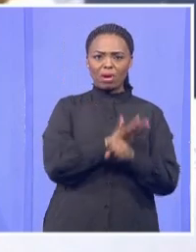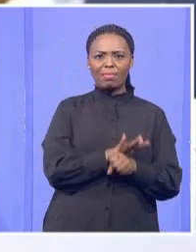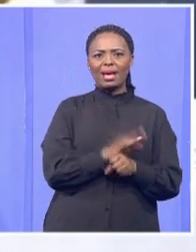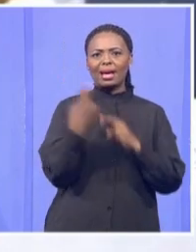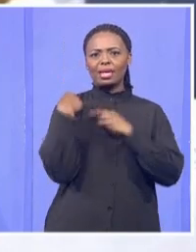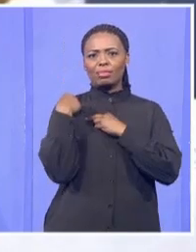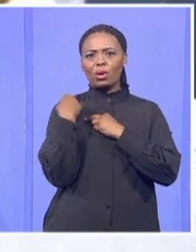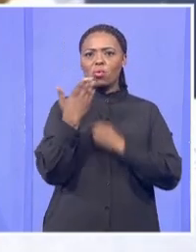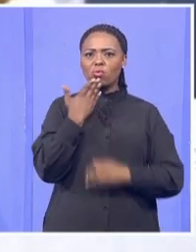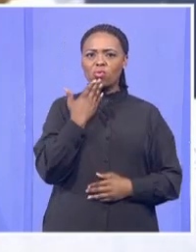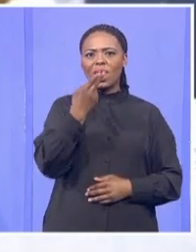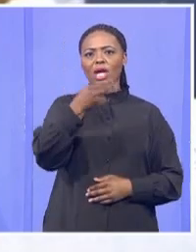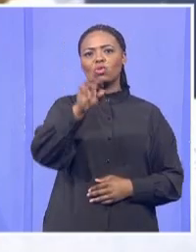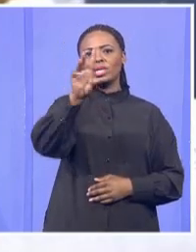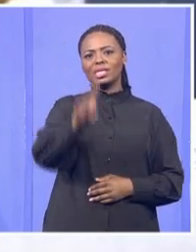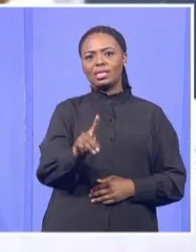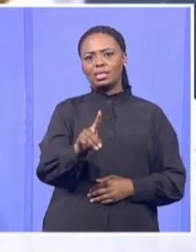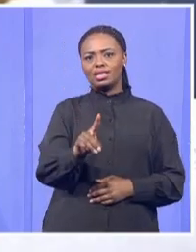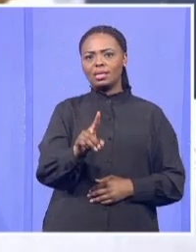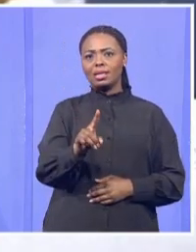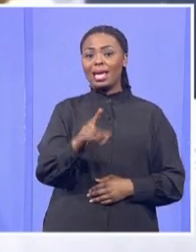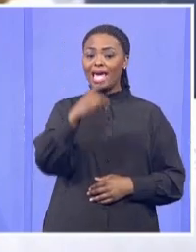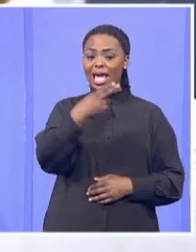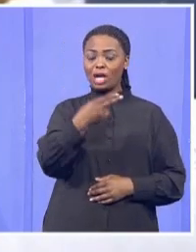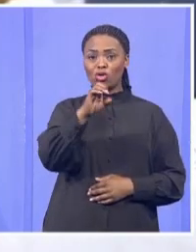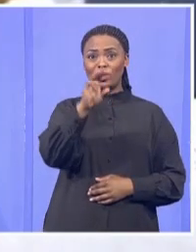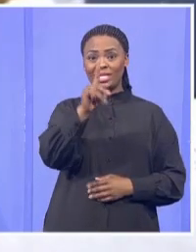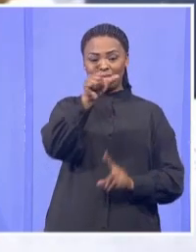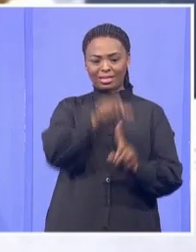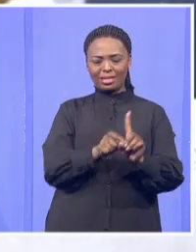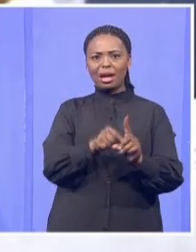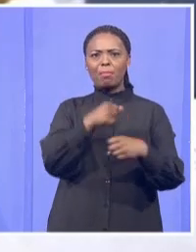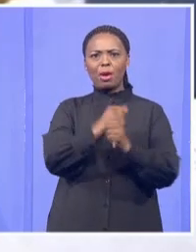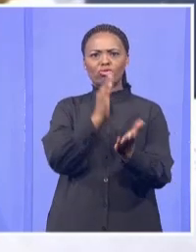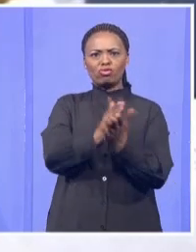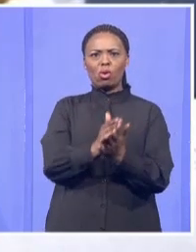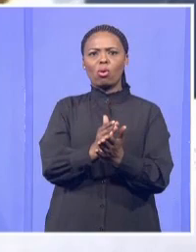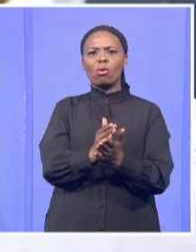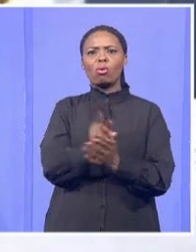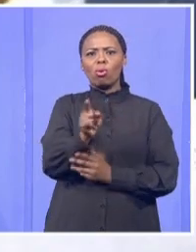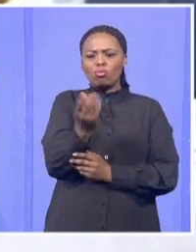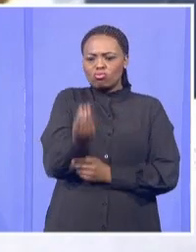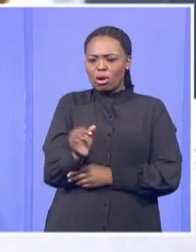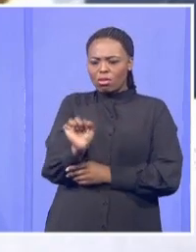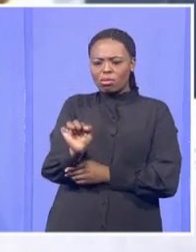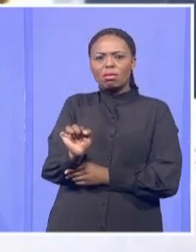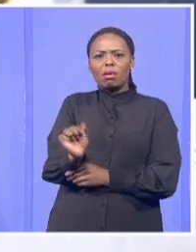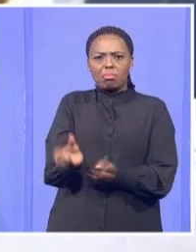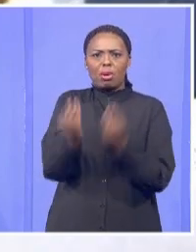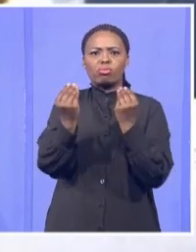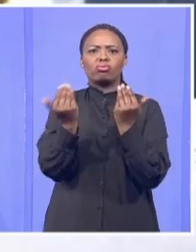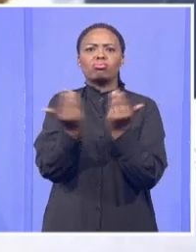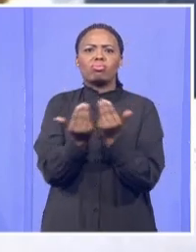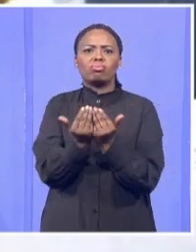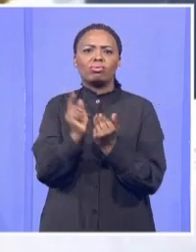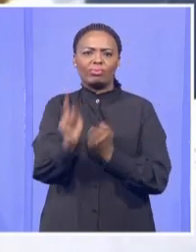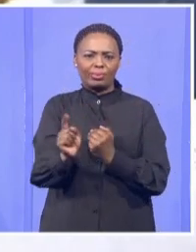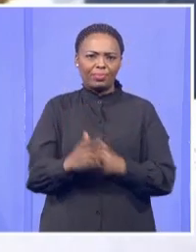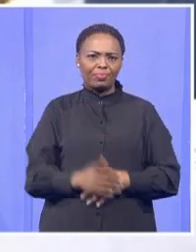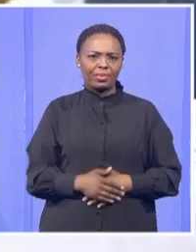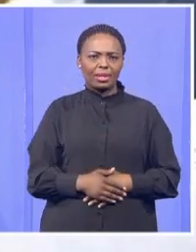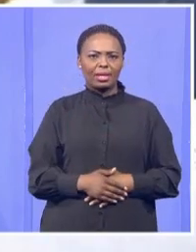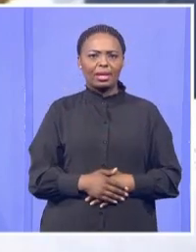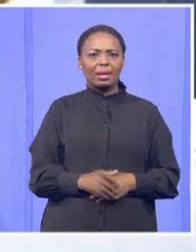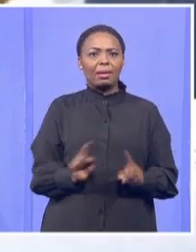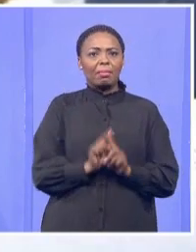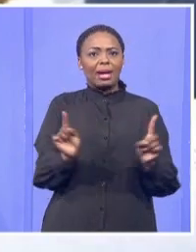now lie with the HOD. And if the parent is not happy with what the HOD or where the HOD is placing